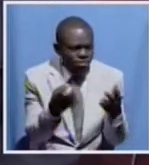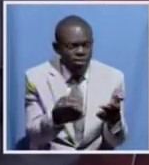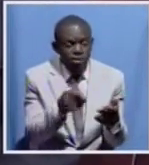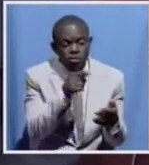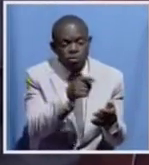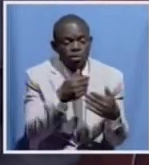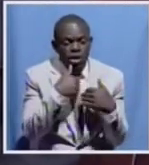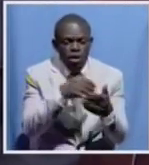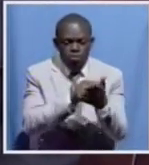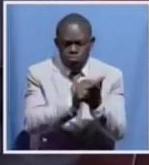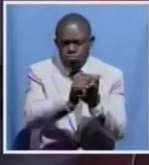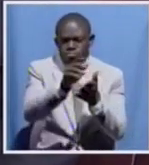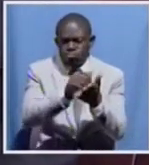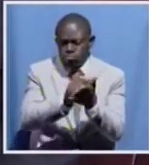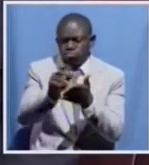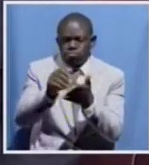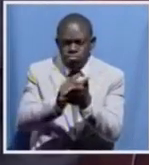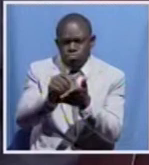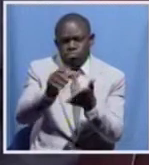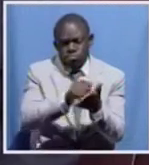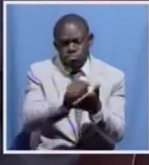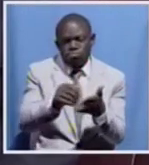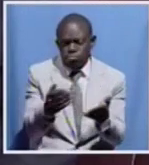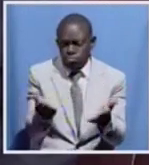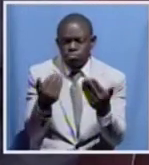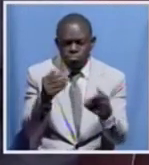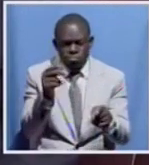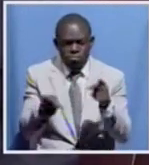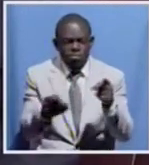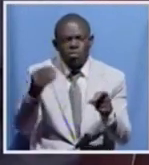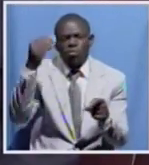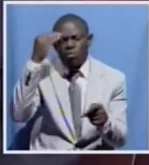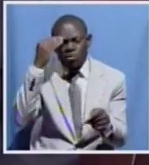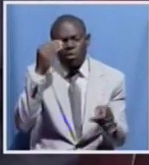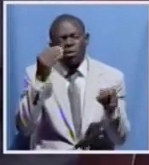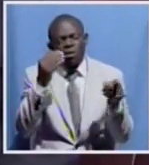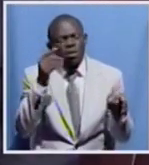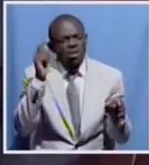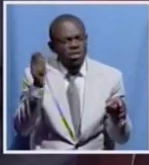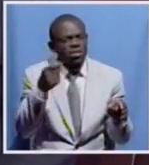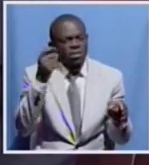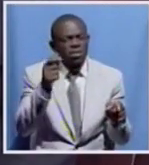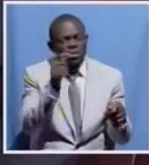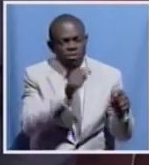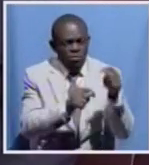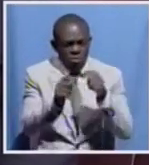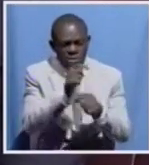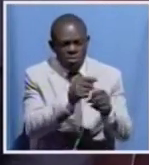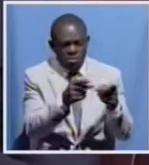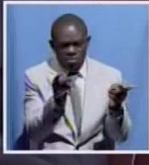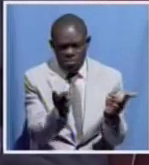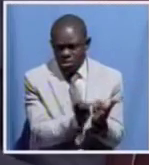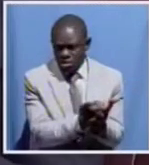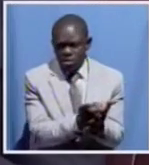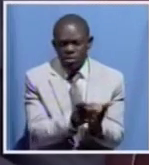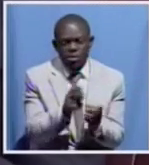is a big tourism destination. So is Rwanda. But at the moment, remember, we